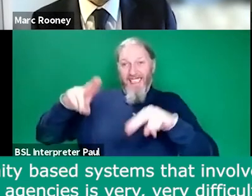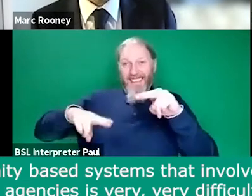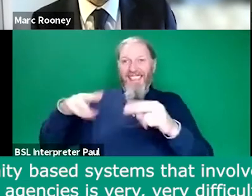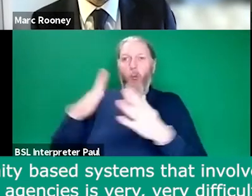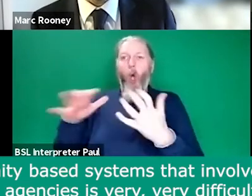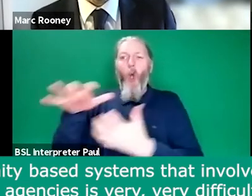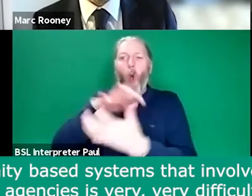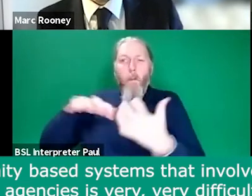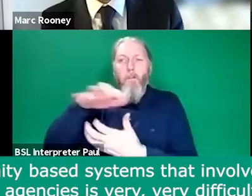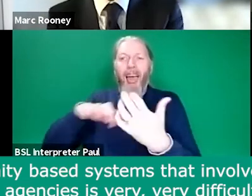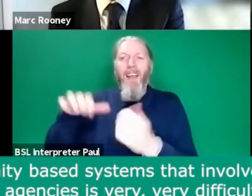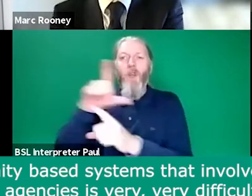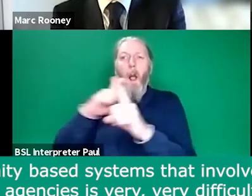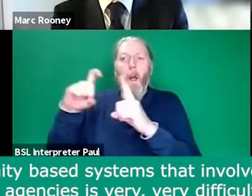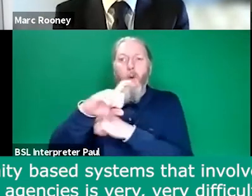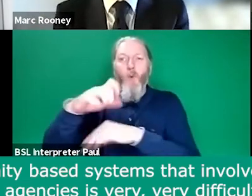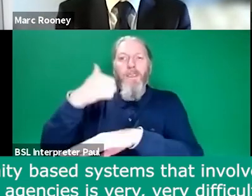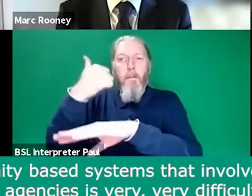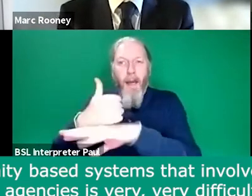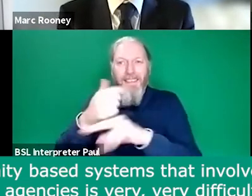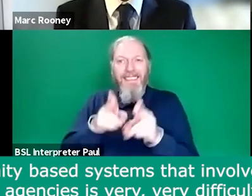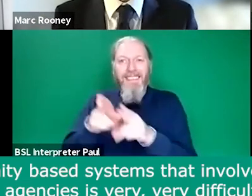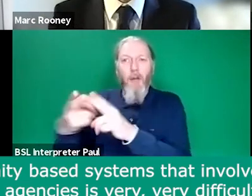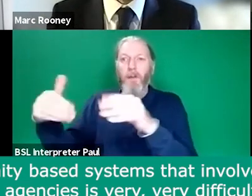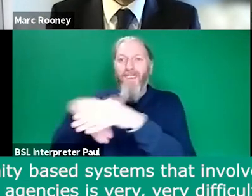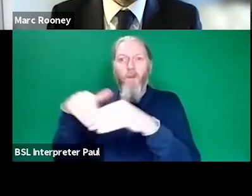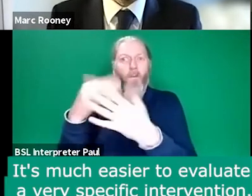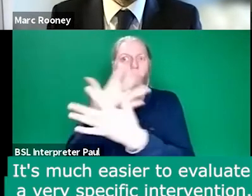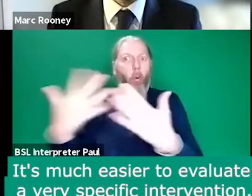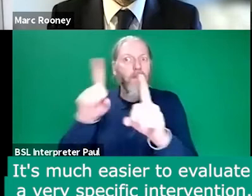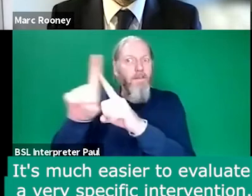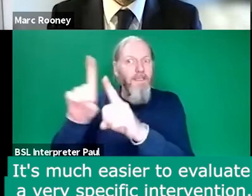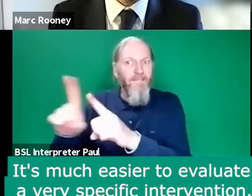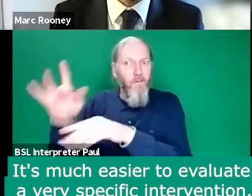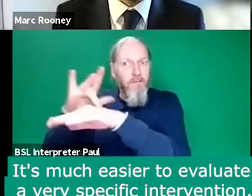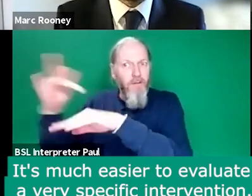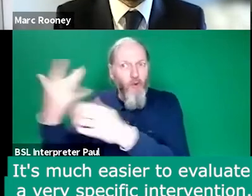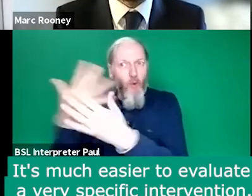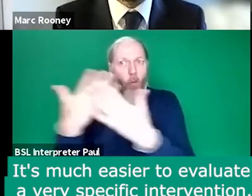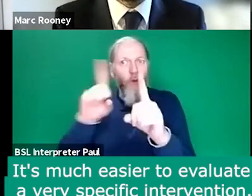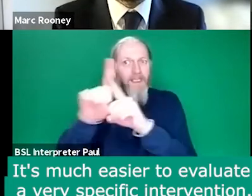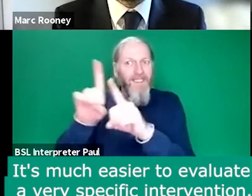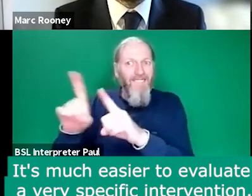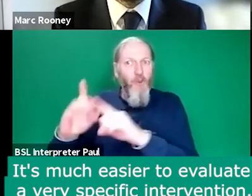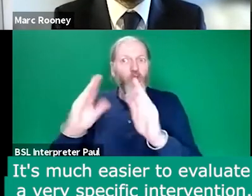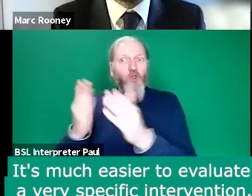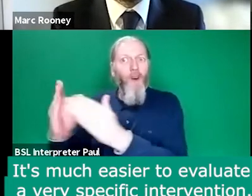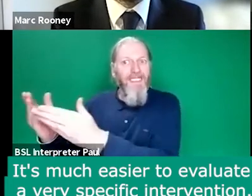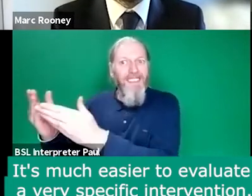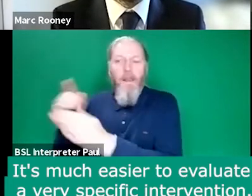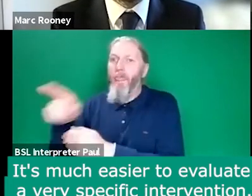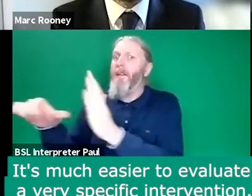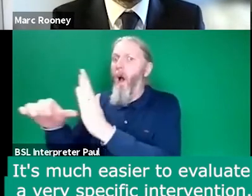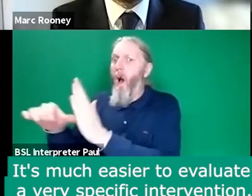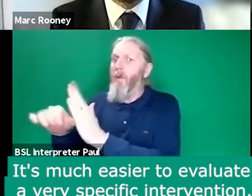systems which involve multiple agencies is very, very difficult. It's much easier to evaluate a very